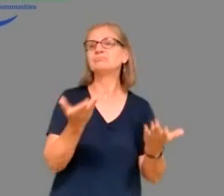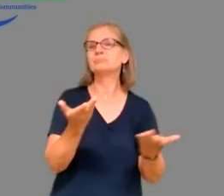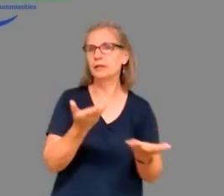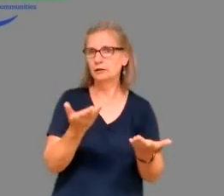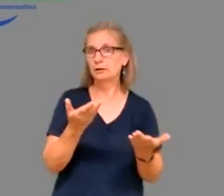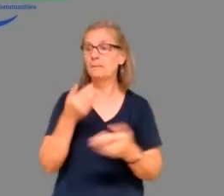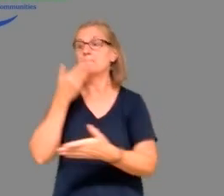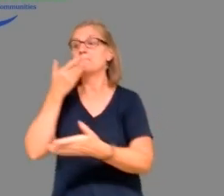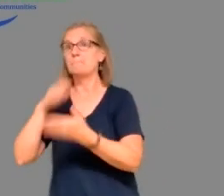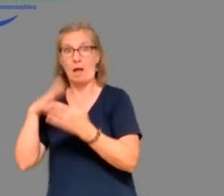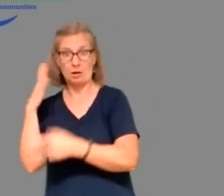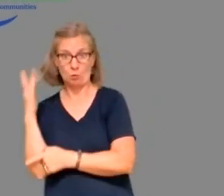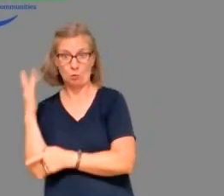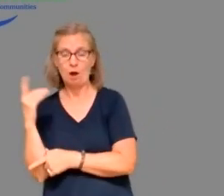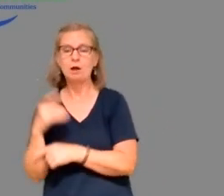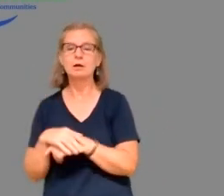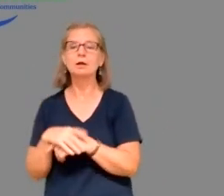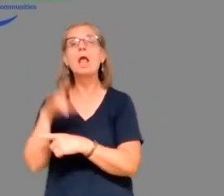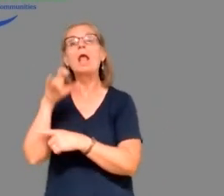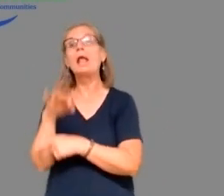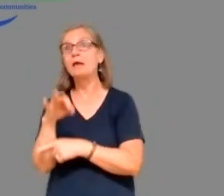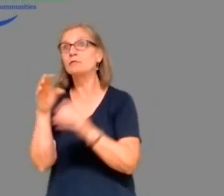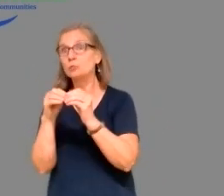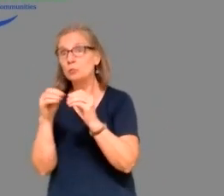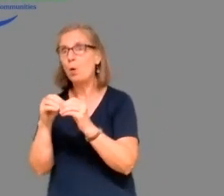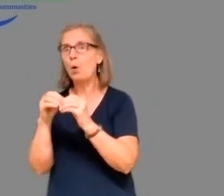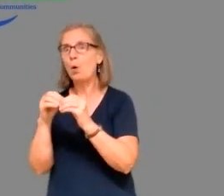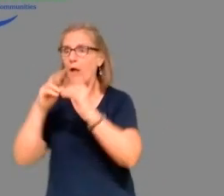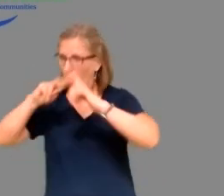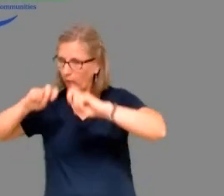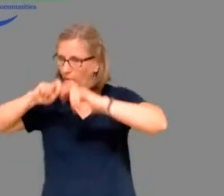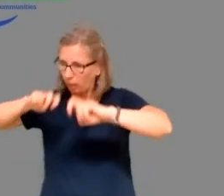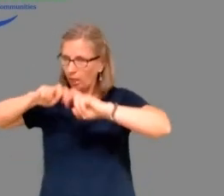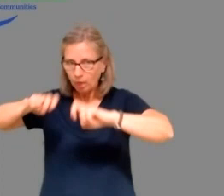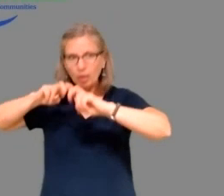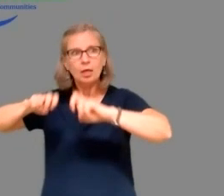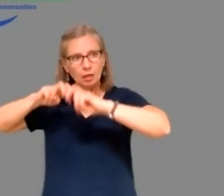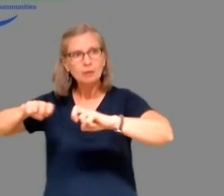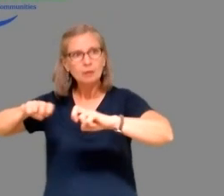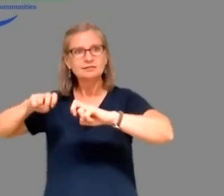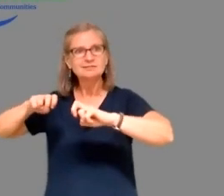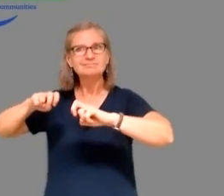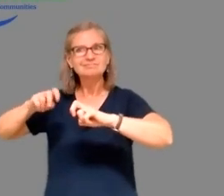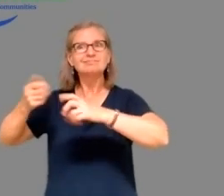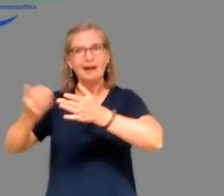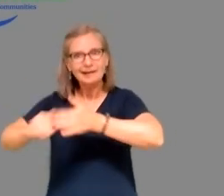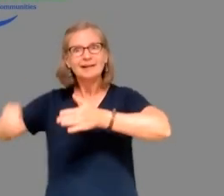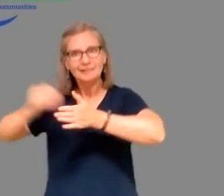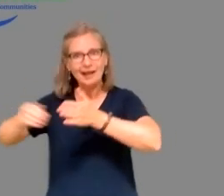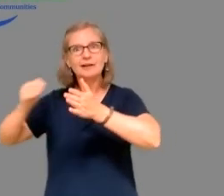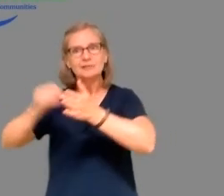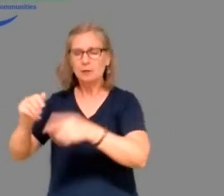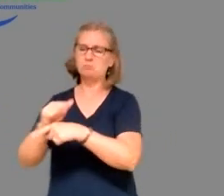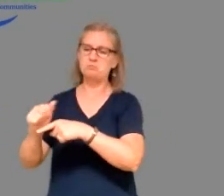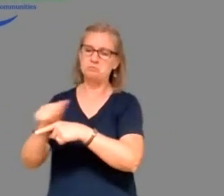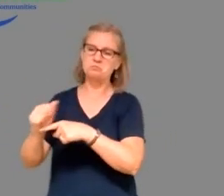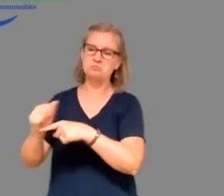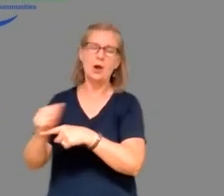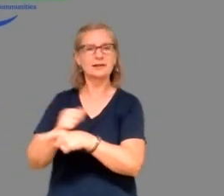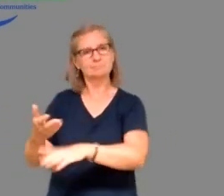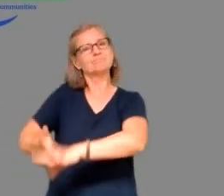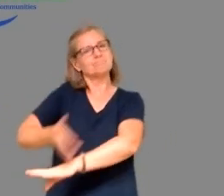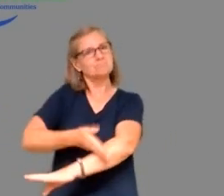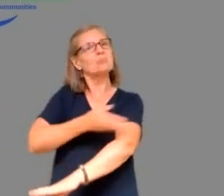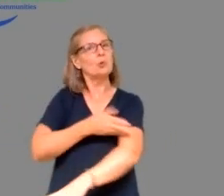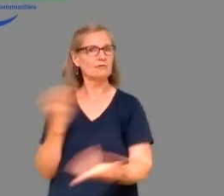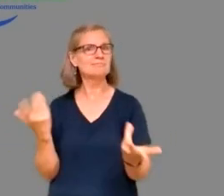in terms of, you know, the more you do something, the better you get at it. And you know, we've had to pull our resources together, and there